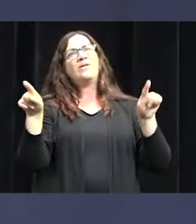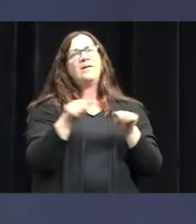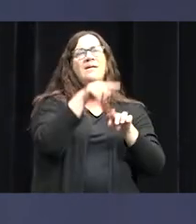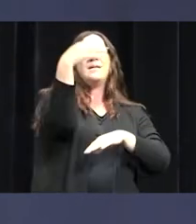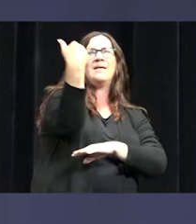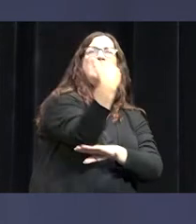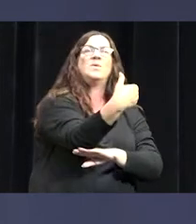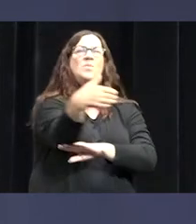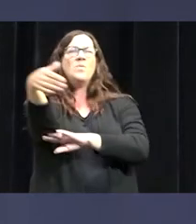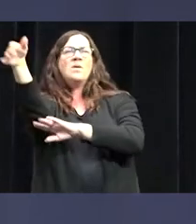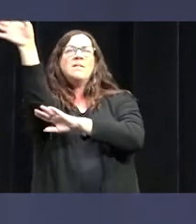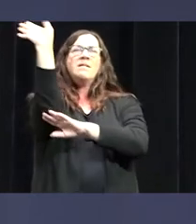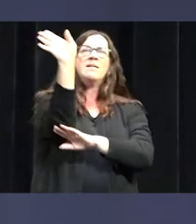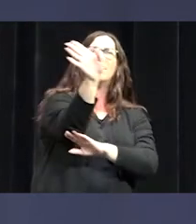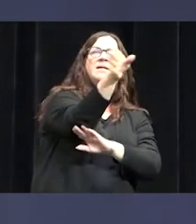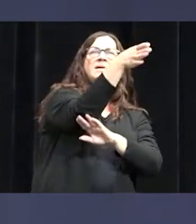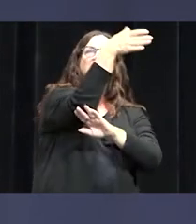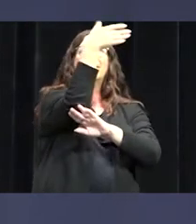yet